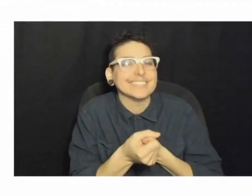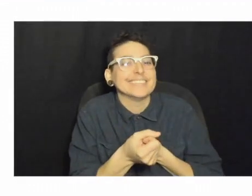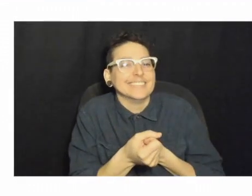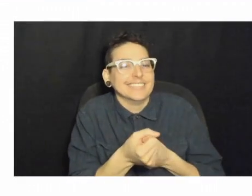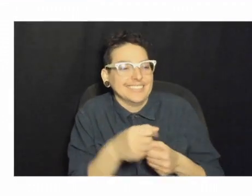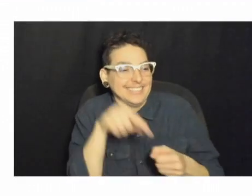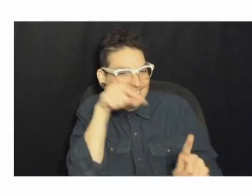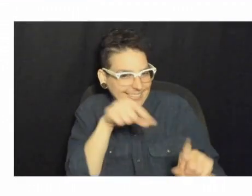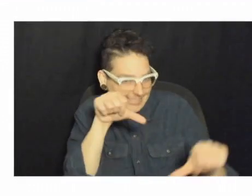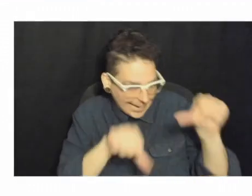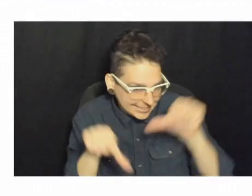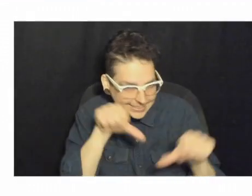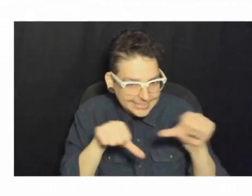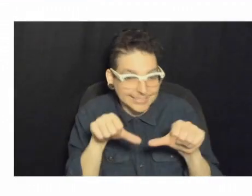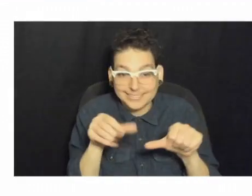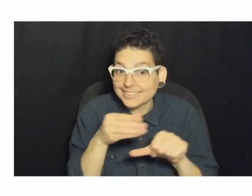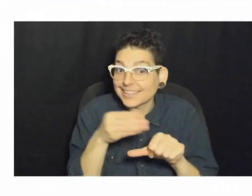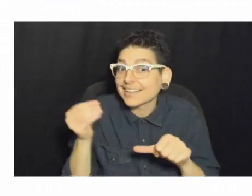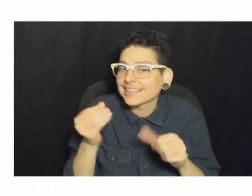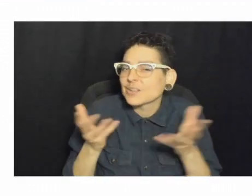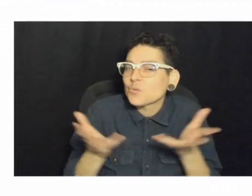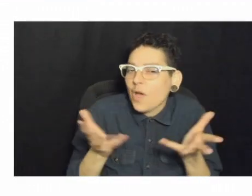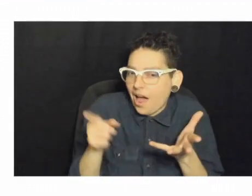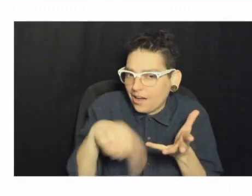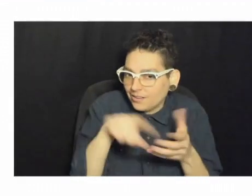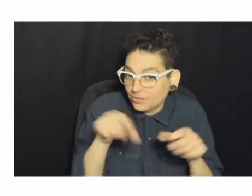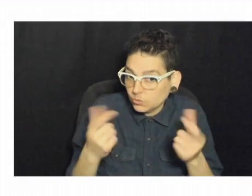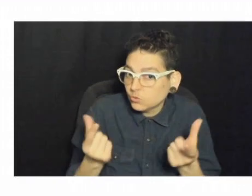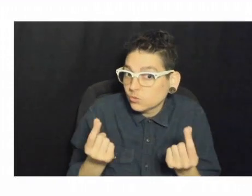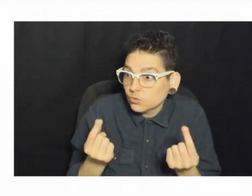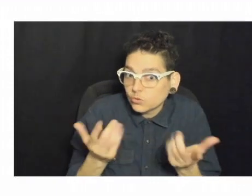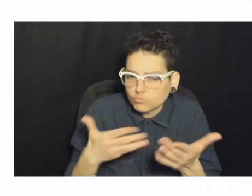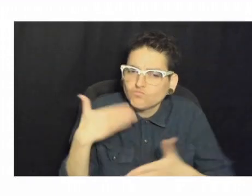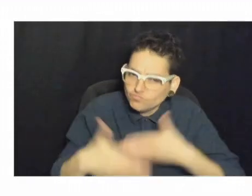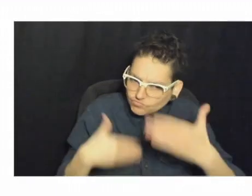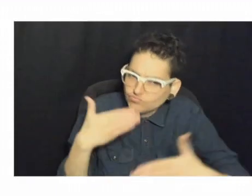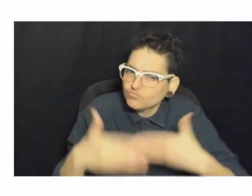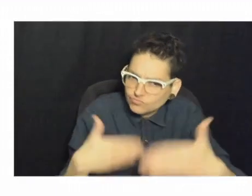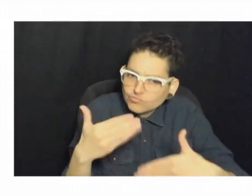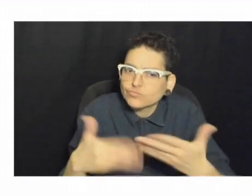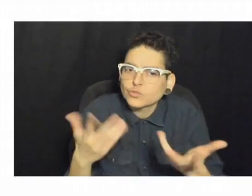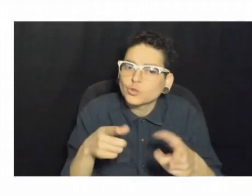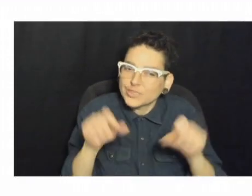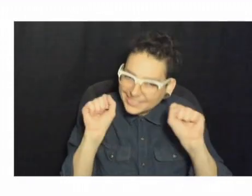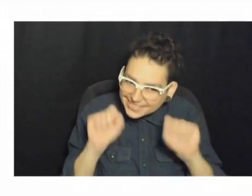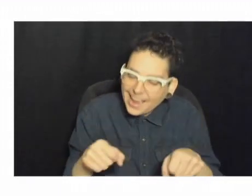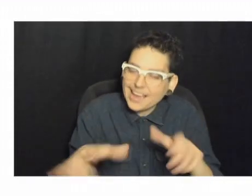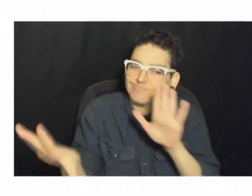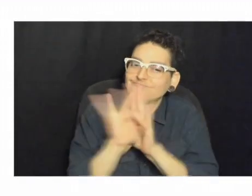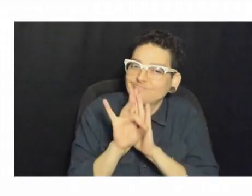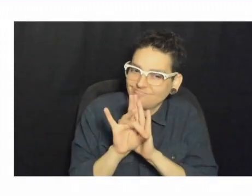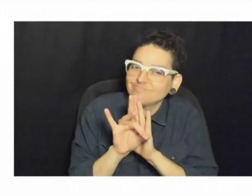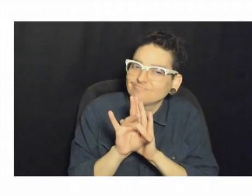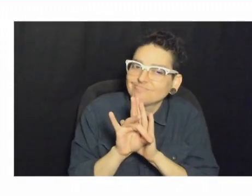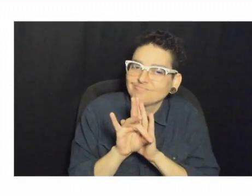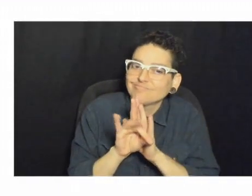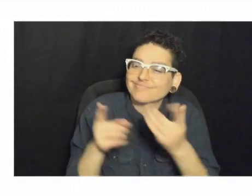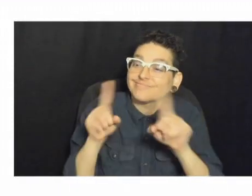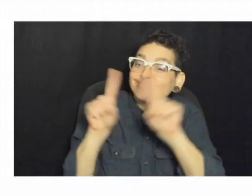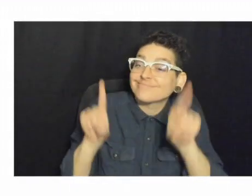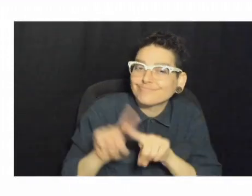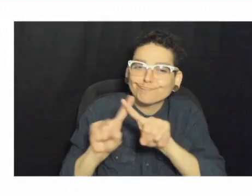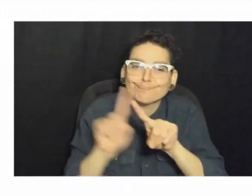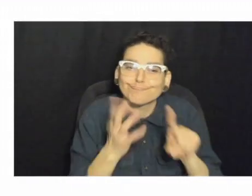actions forward in your work? So you can grab a sticky, just click on and drag a sticky that sort of most aligns with your professional